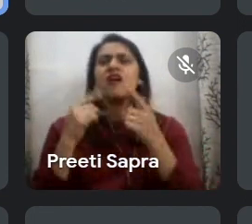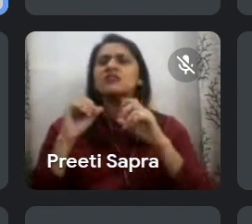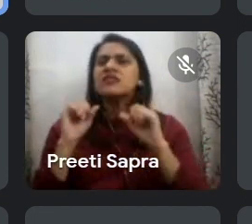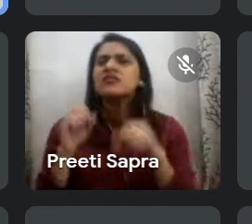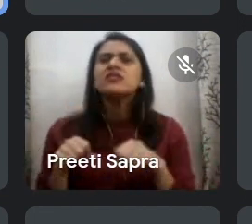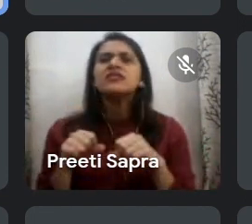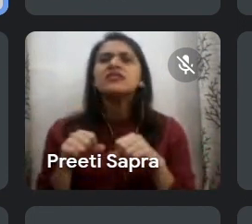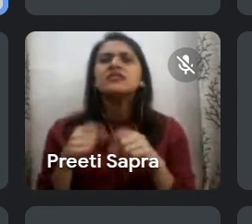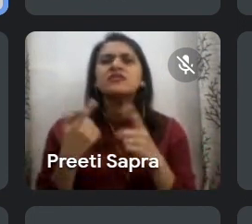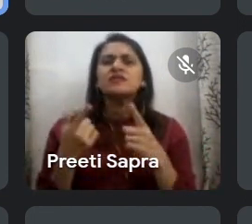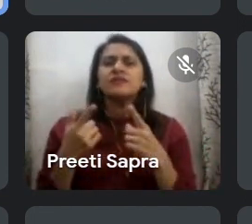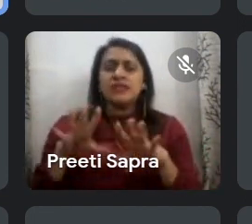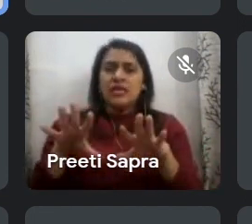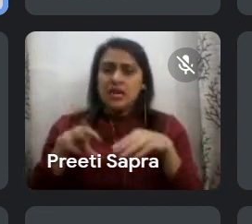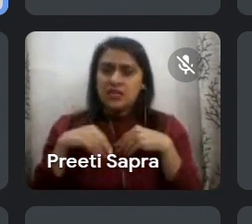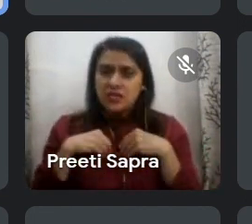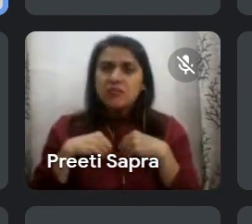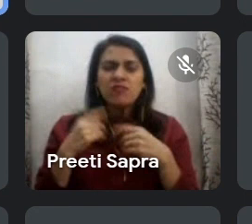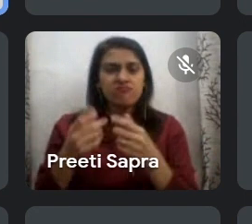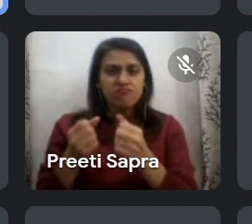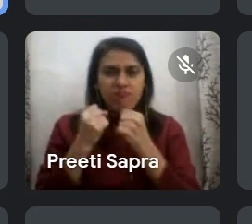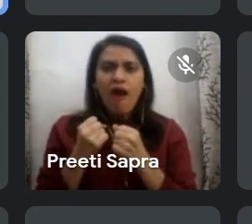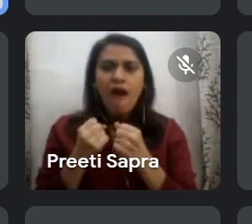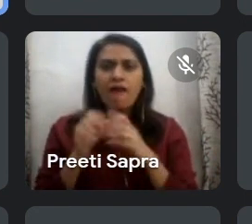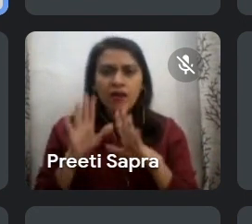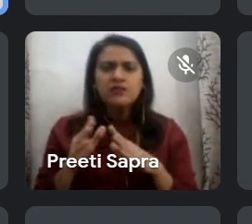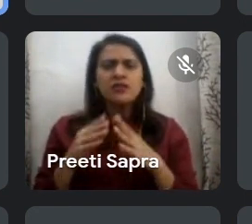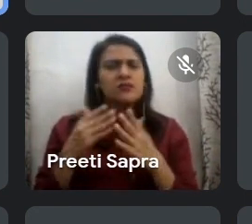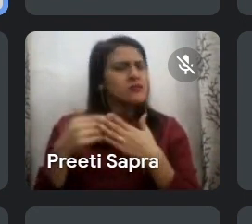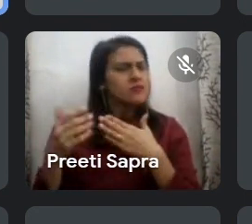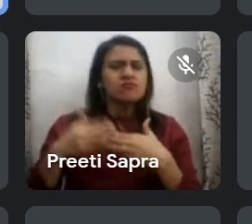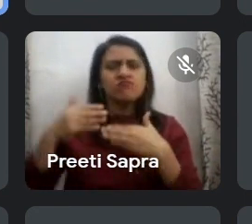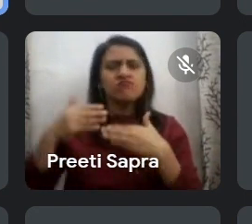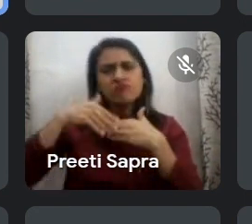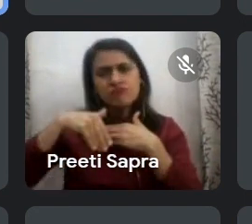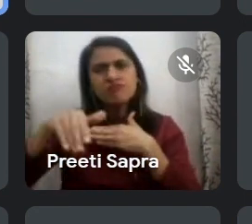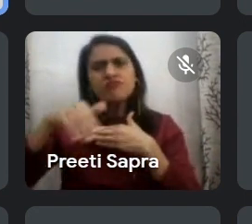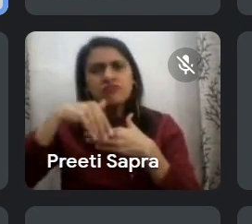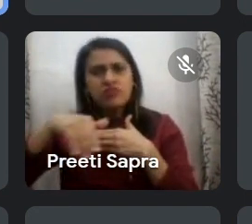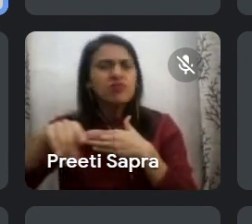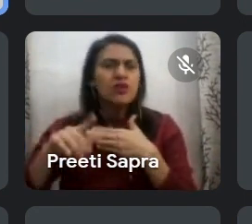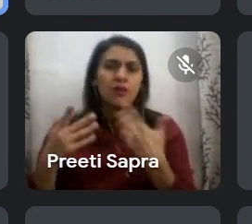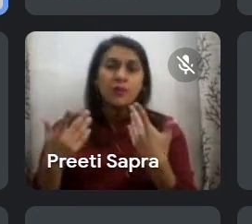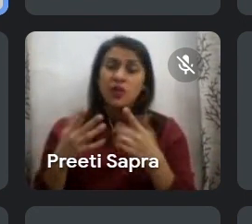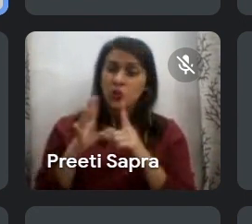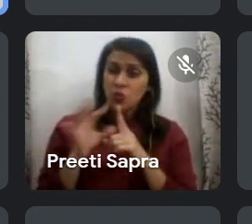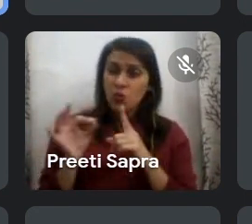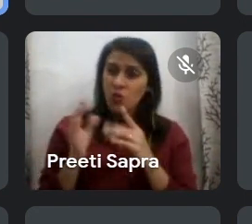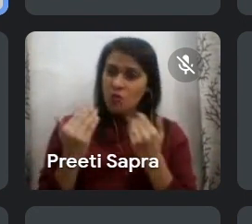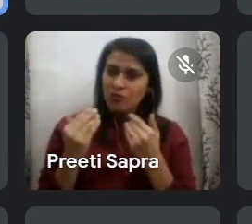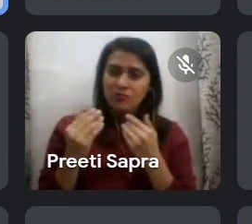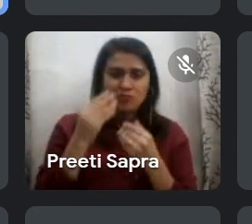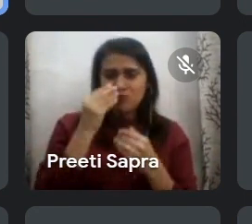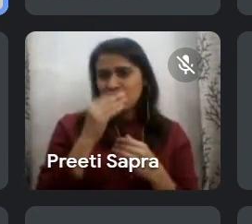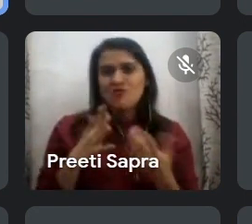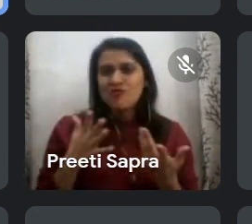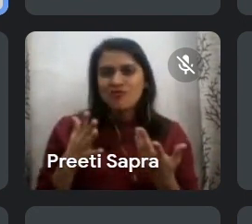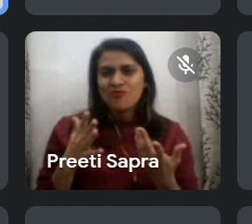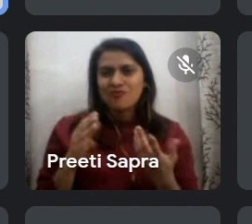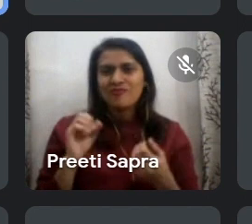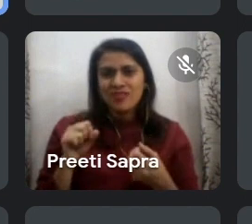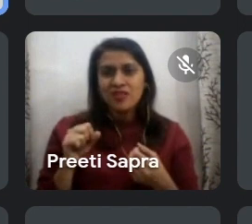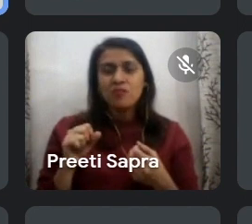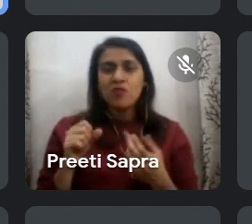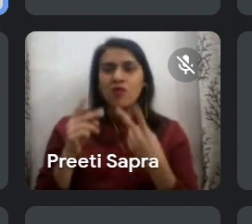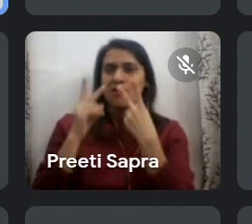to admit that it is hard and then move forward. Because when we don't have the capacity to do that, it becomes invisible and